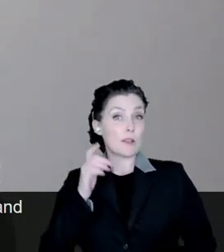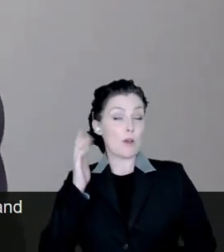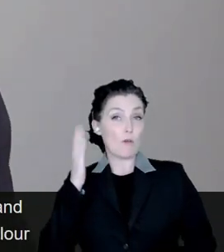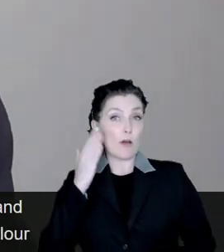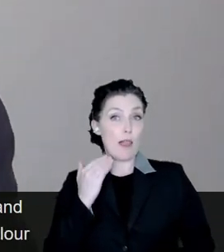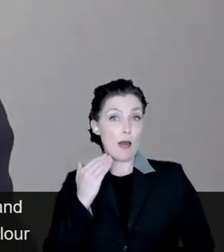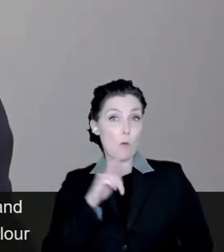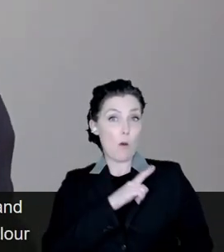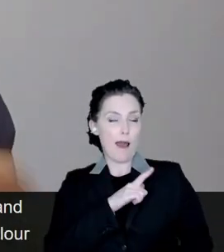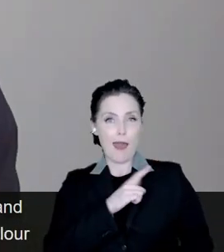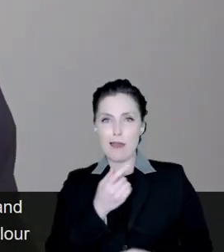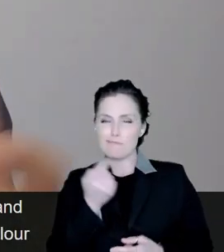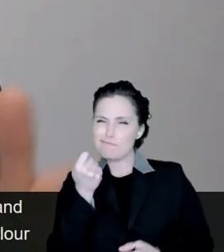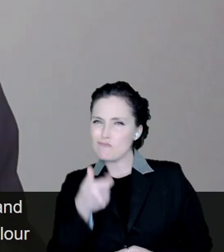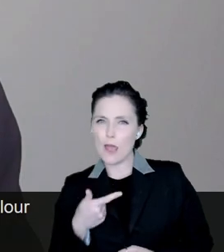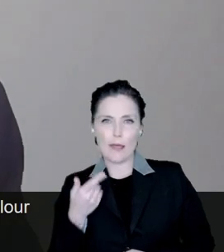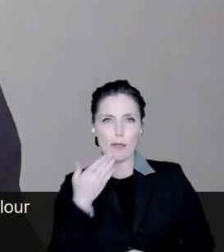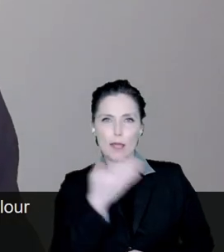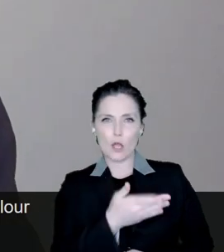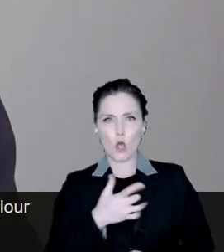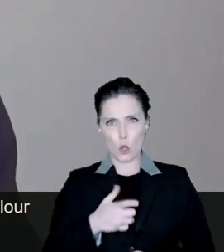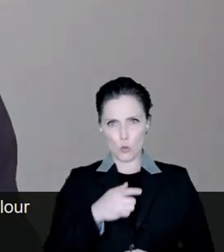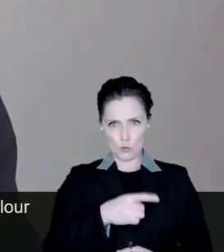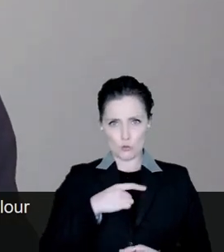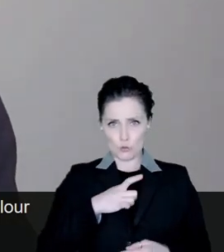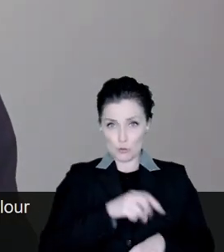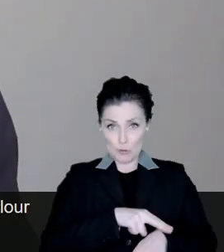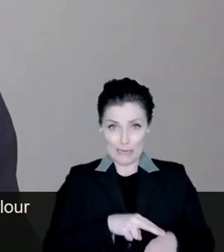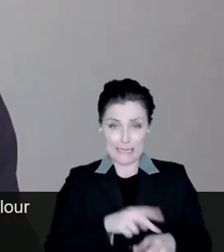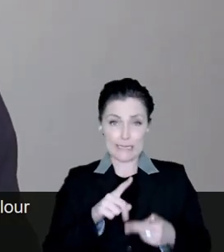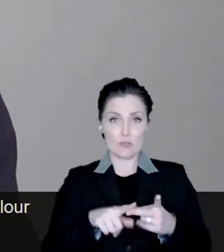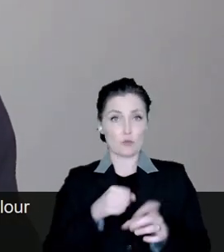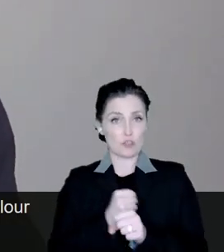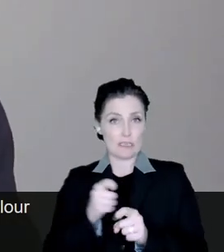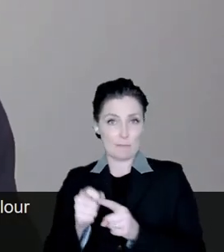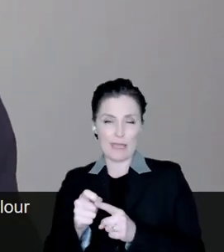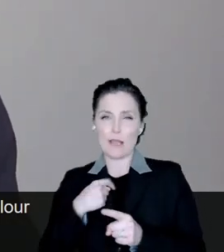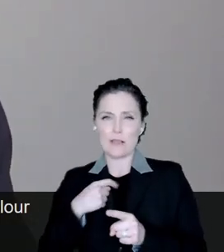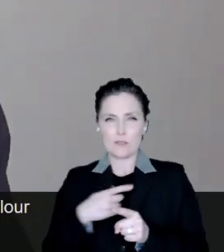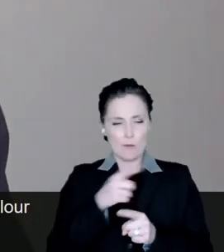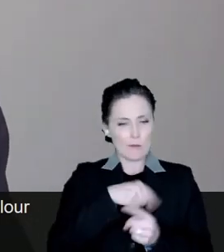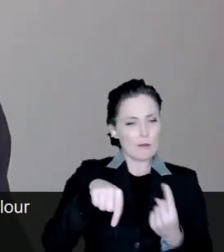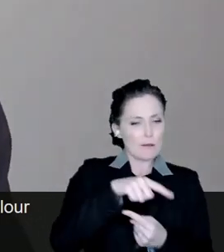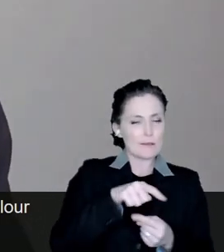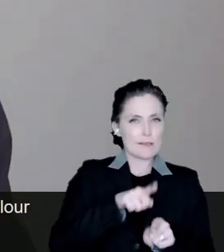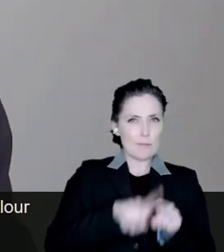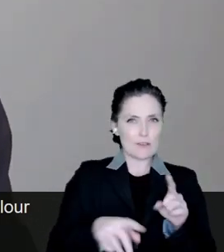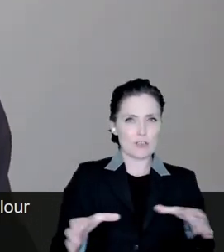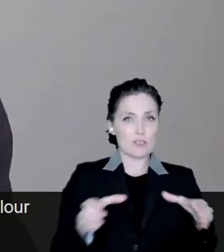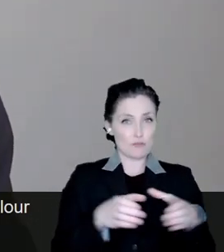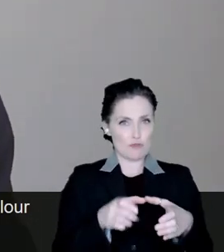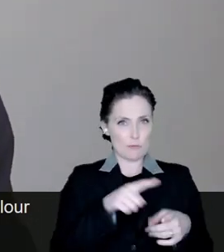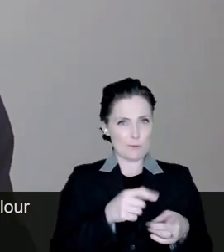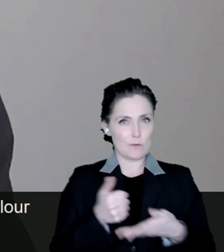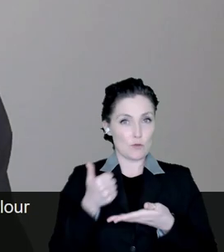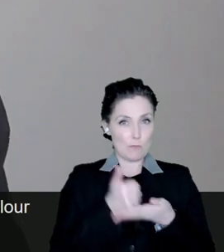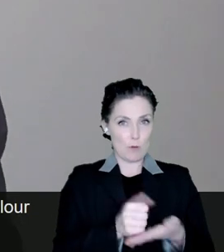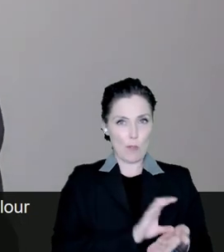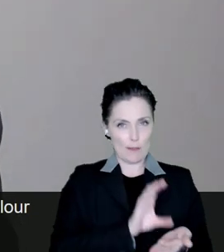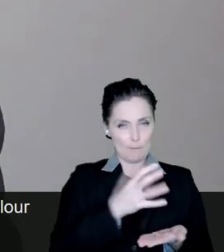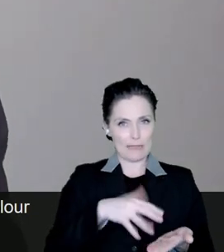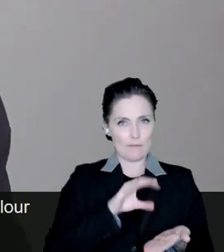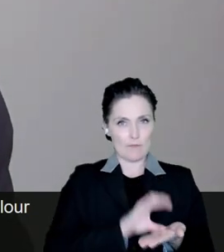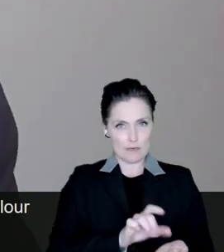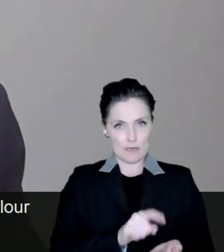their GP, and there needs to be specialist groups to help them out as well. I'm particularly worried, Naomi, about asylum seekers, those who have no recourse to